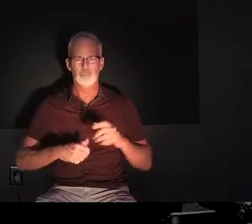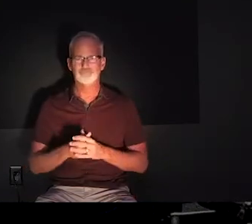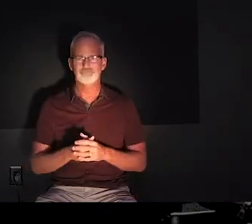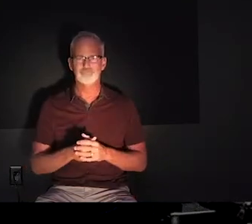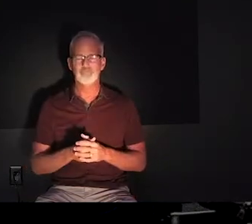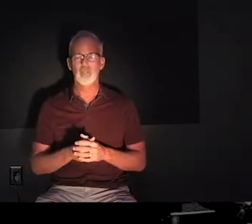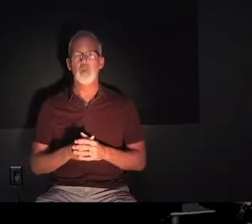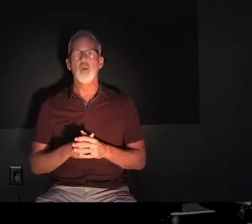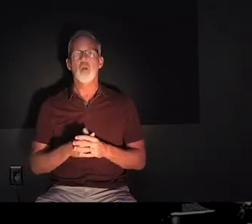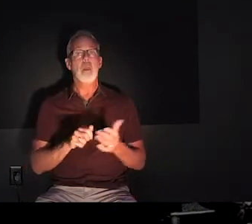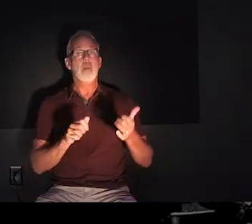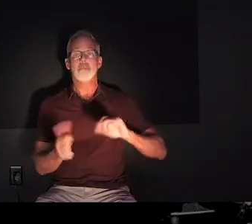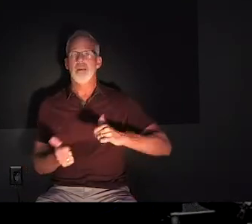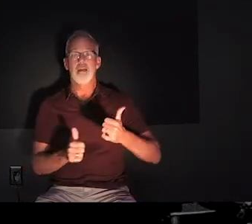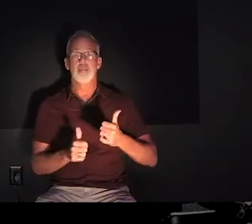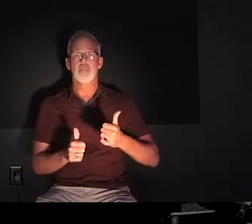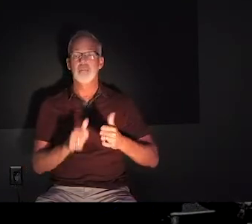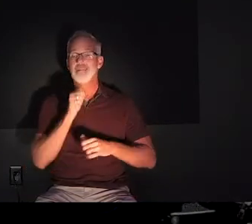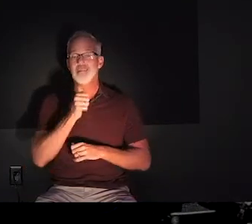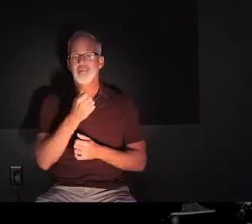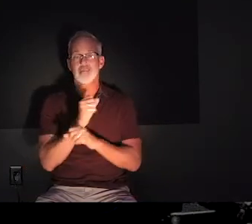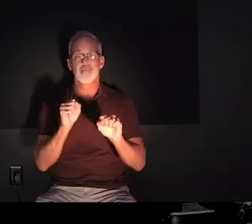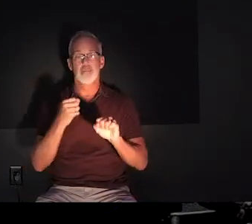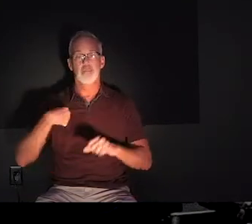Baptism doesn't save us,